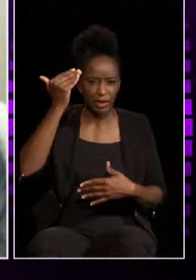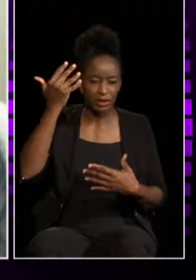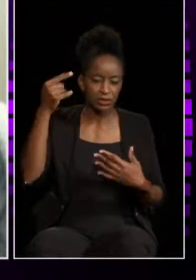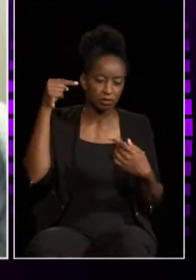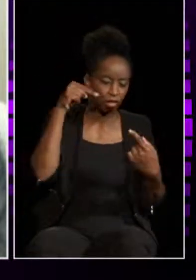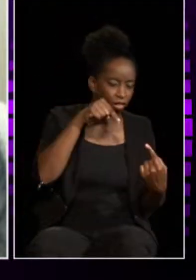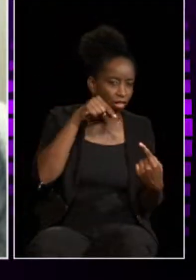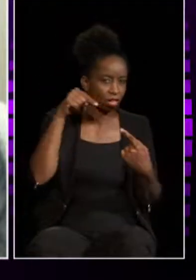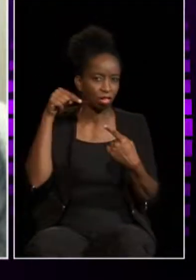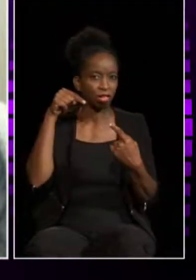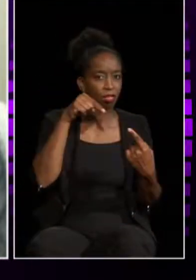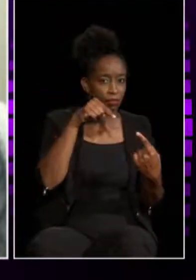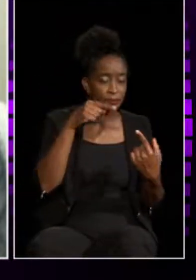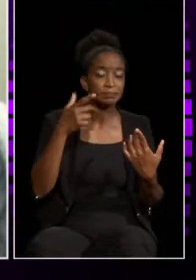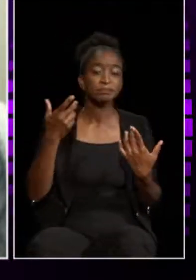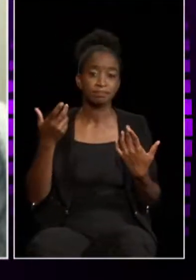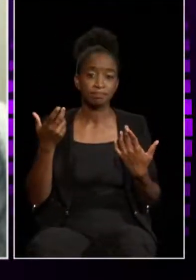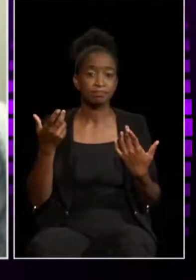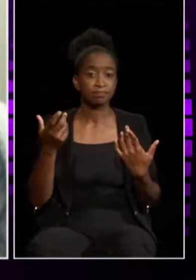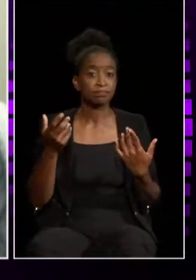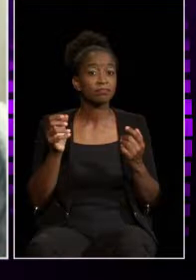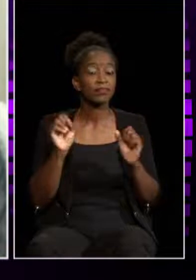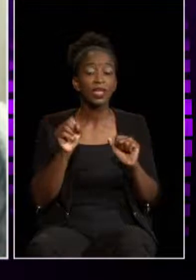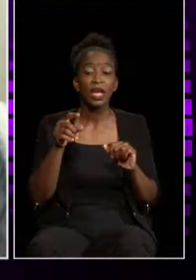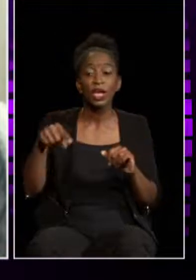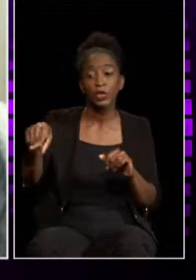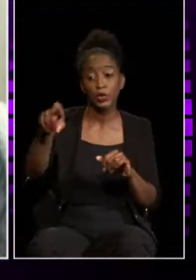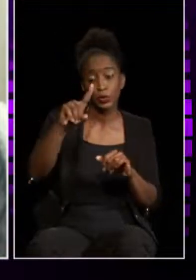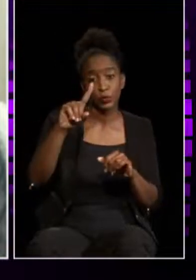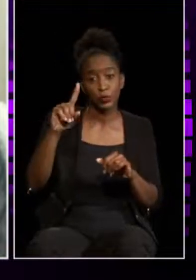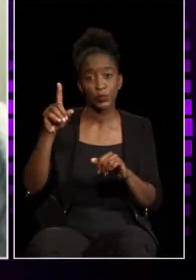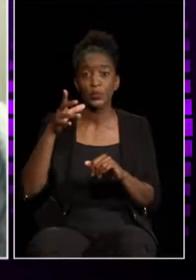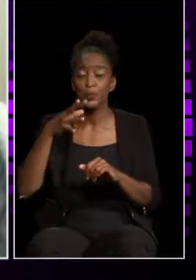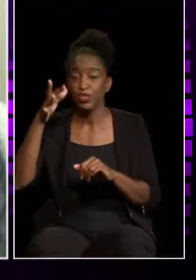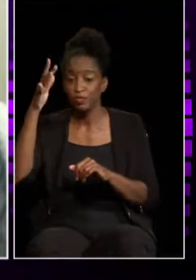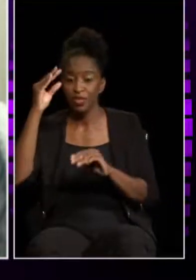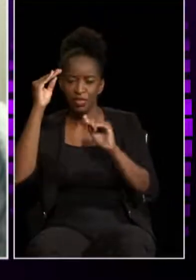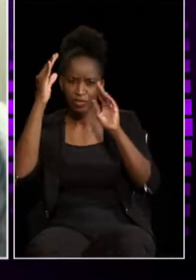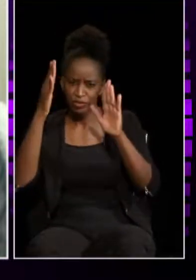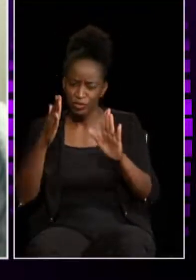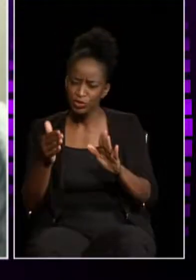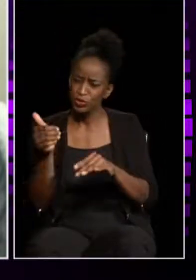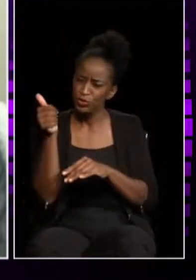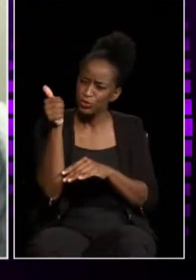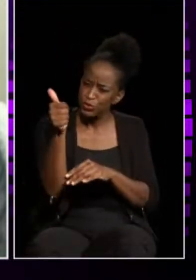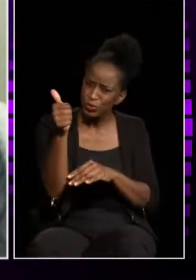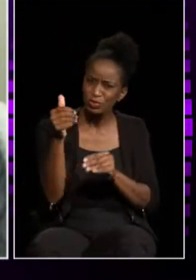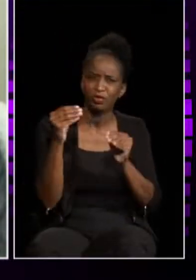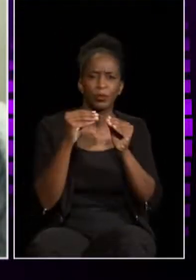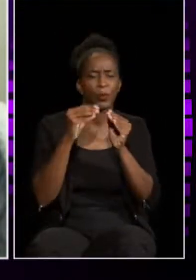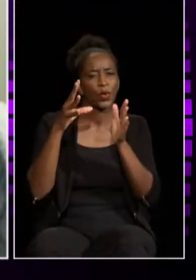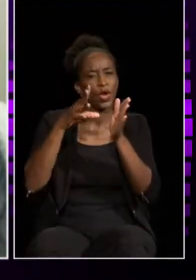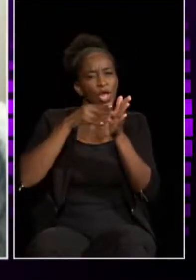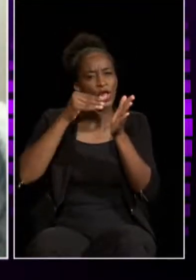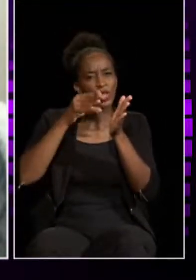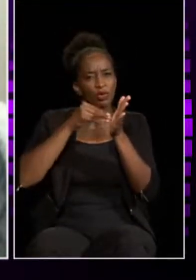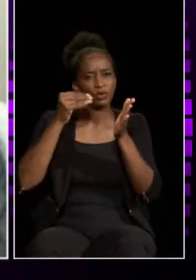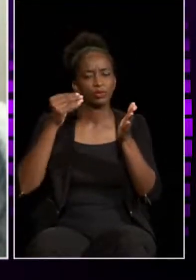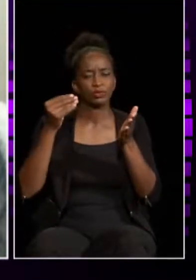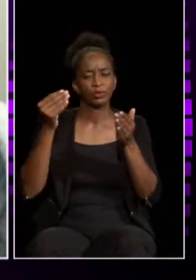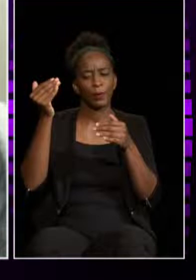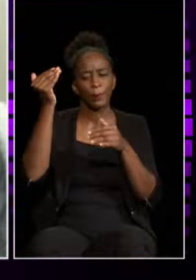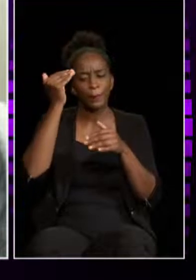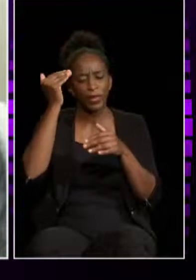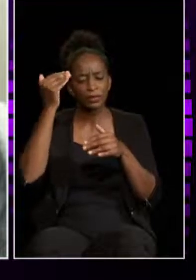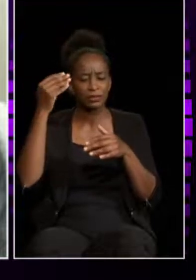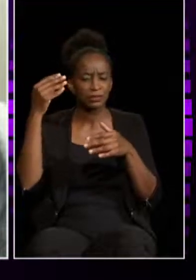in regards to getting education or becoming more aware, so that maybe if you can spot the signs from